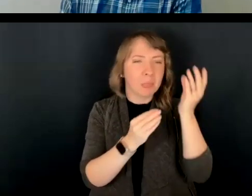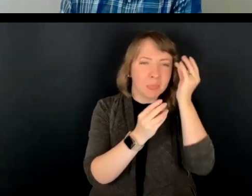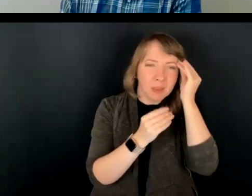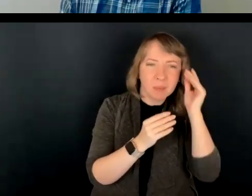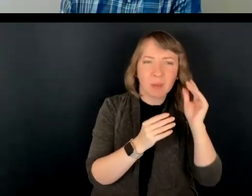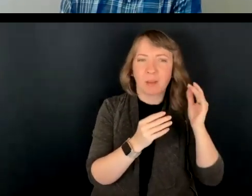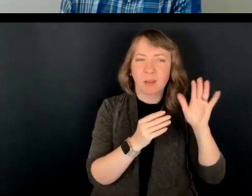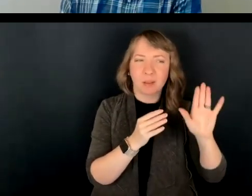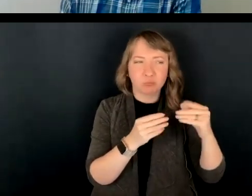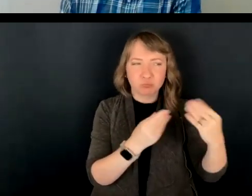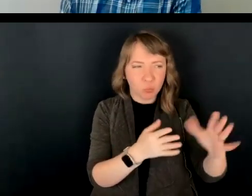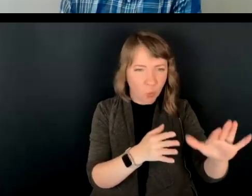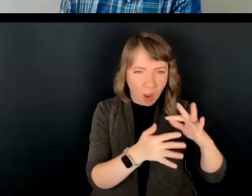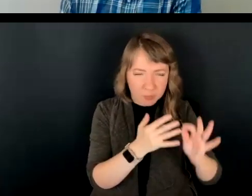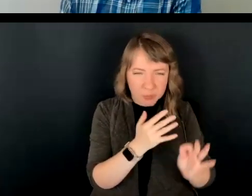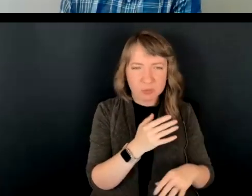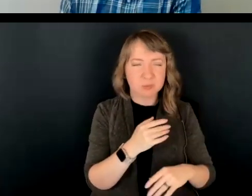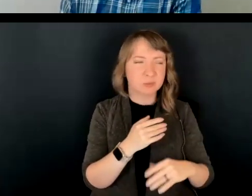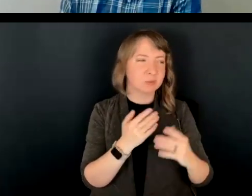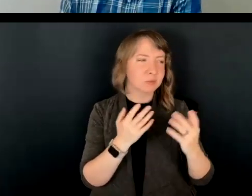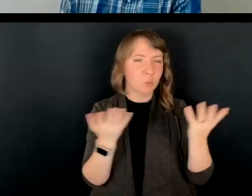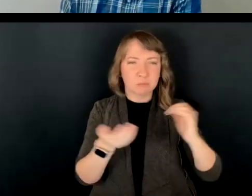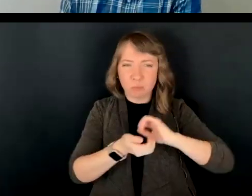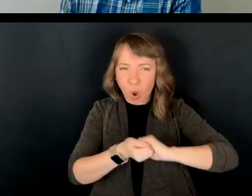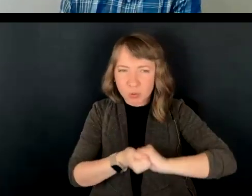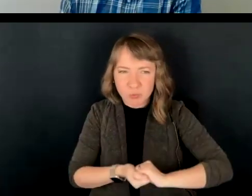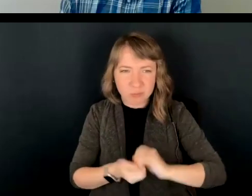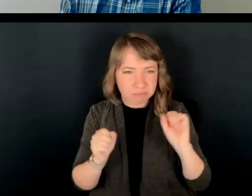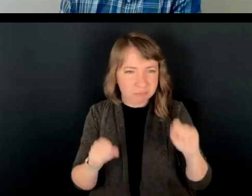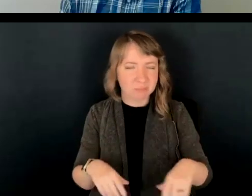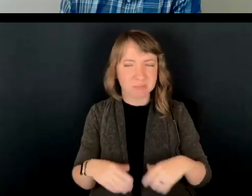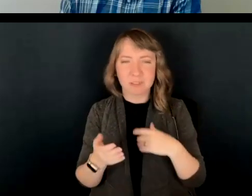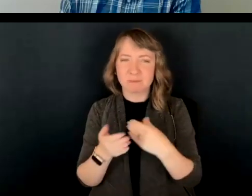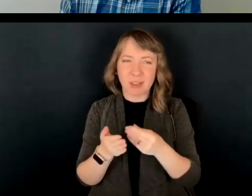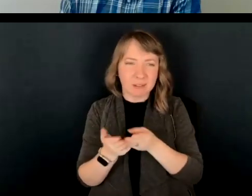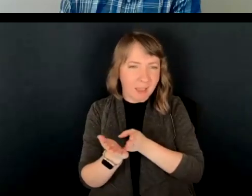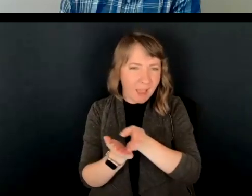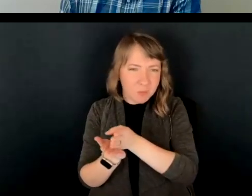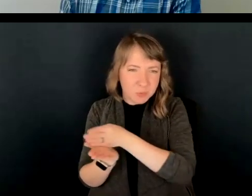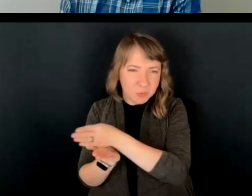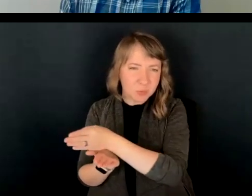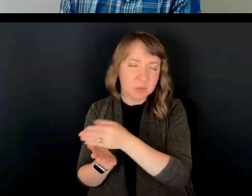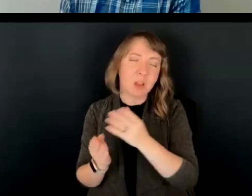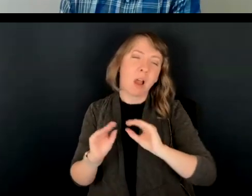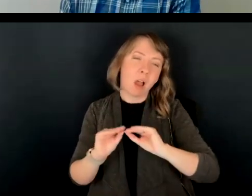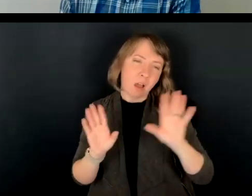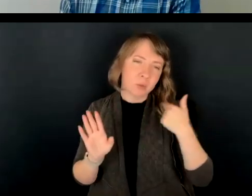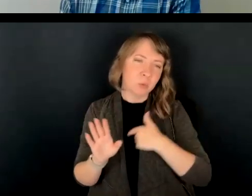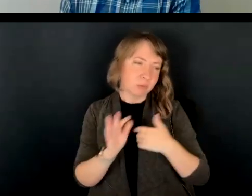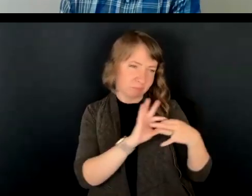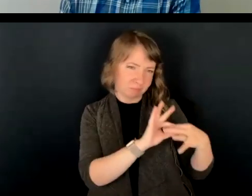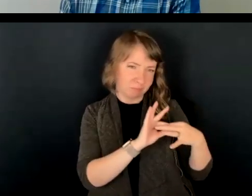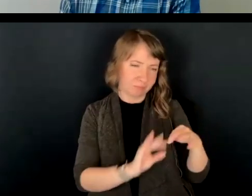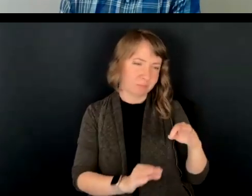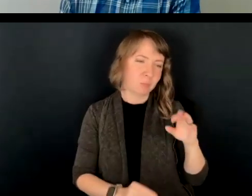partner, pursue different funding avenues with the agency. And we have relationships, obviously, with the Watershed Center and with the Forest Stewards